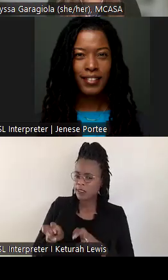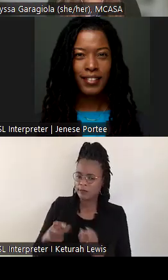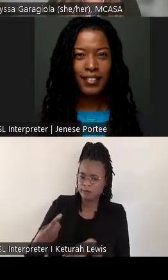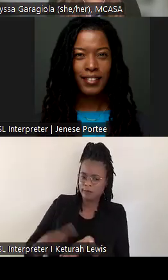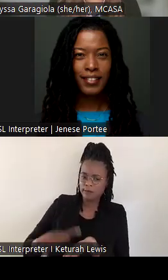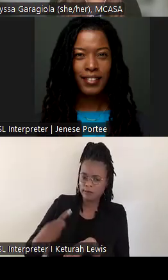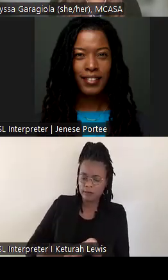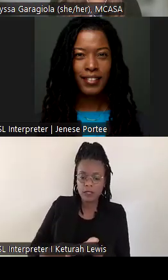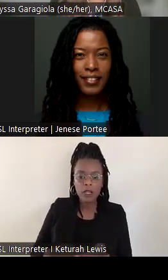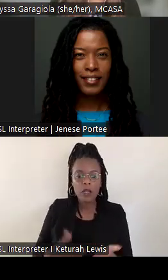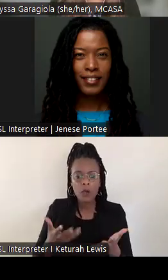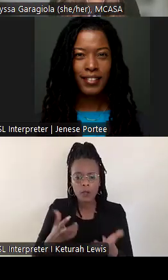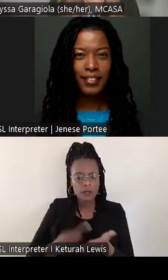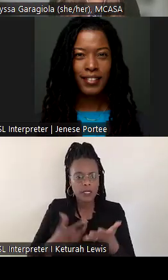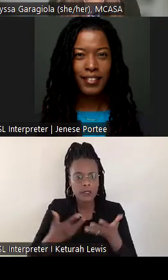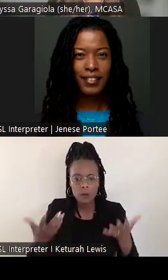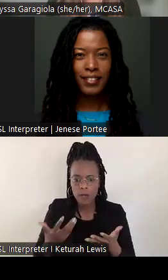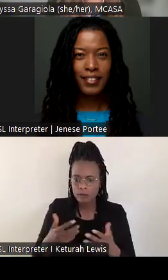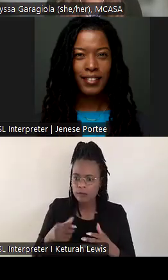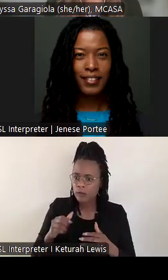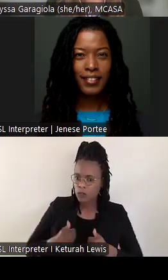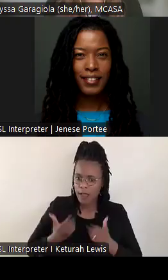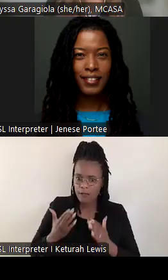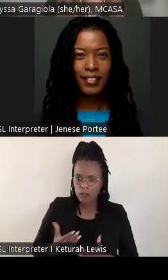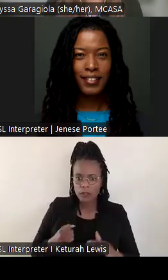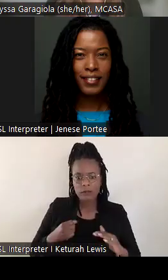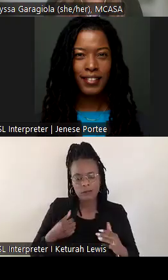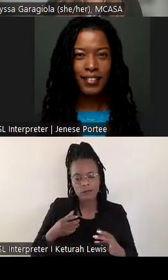about incarcerated survivors.